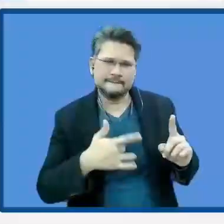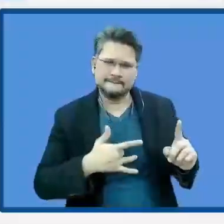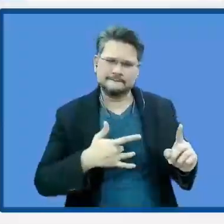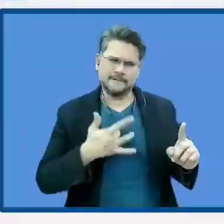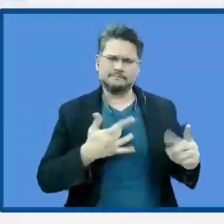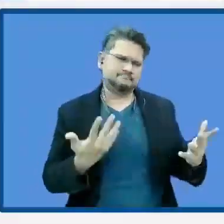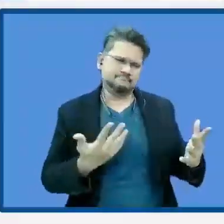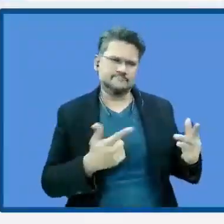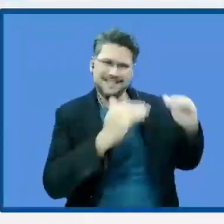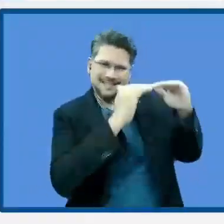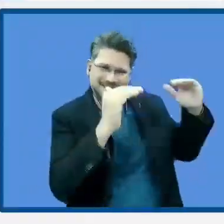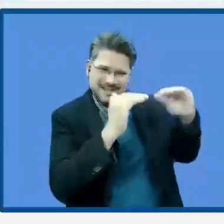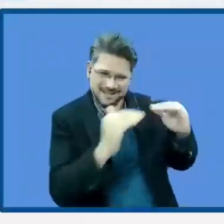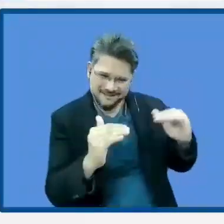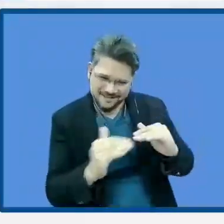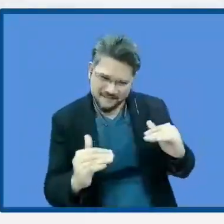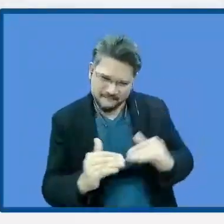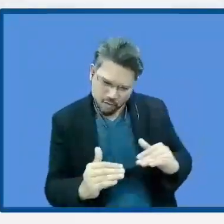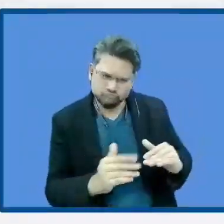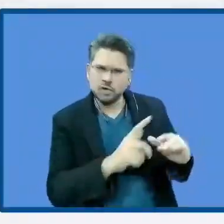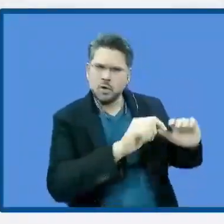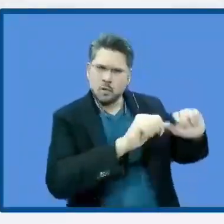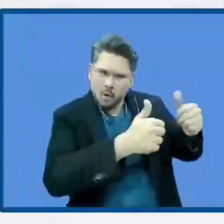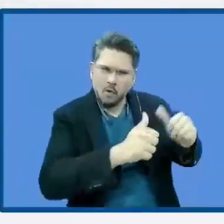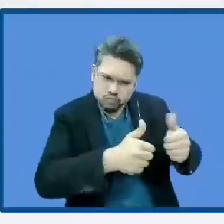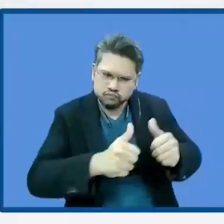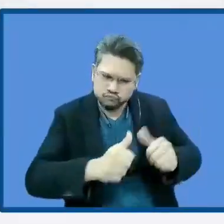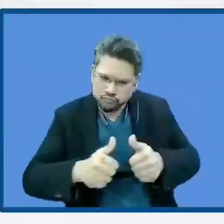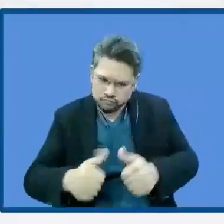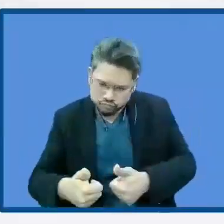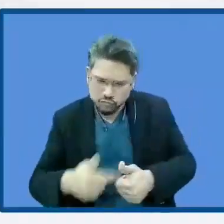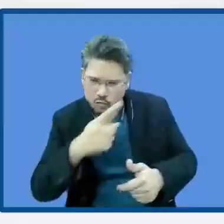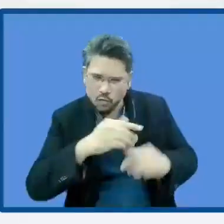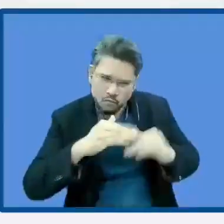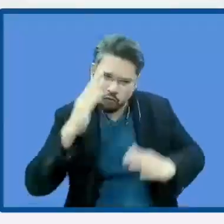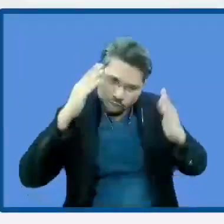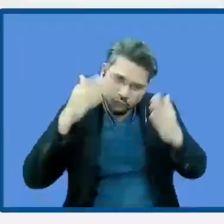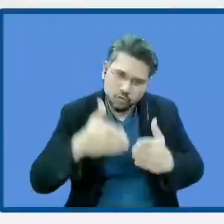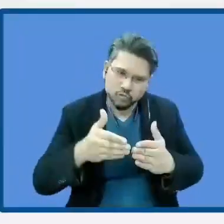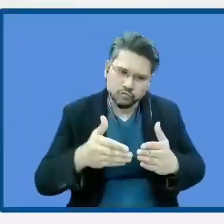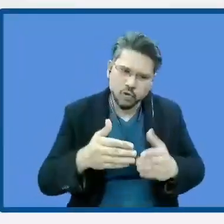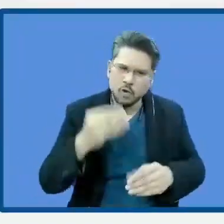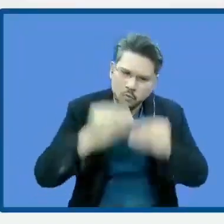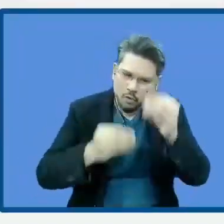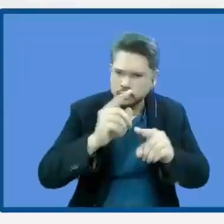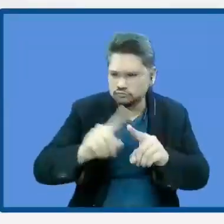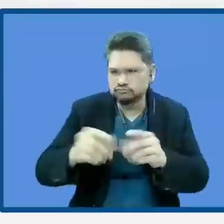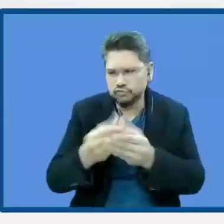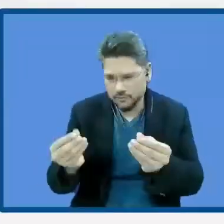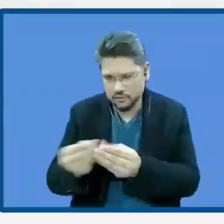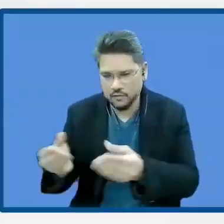corrected. They should be more oriented towards solving problems that are located in the